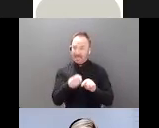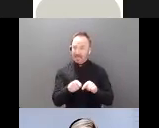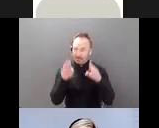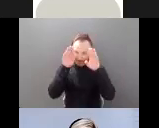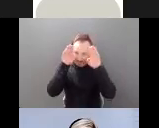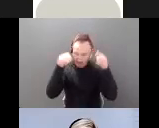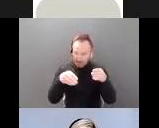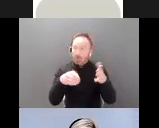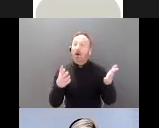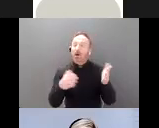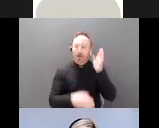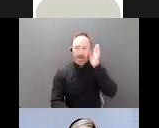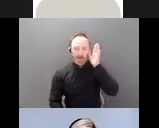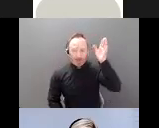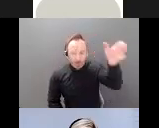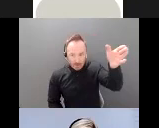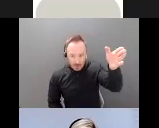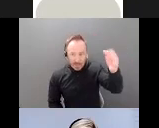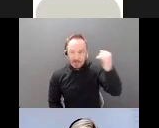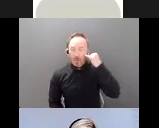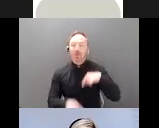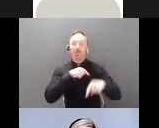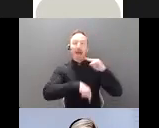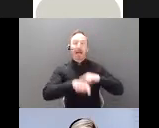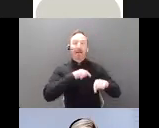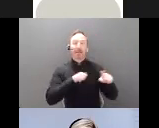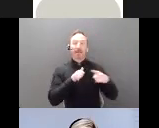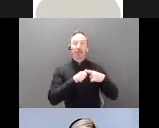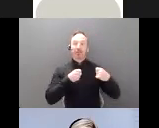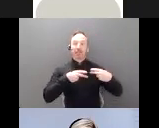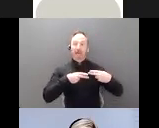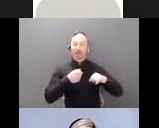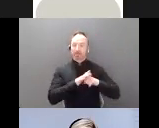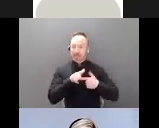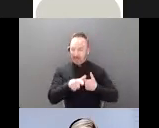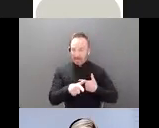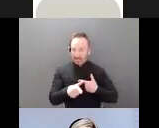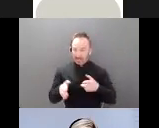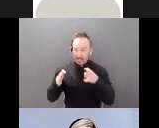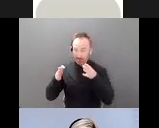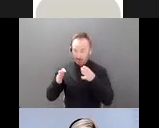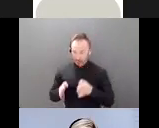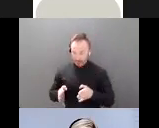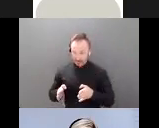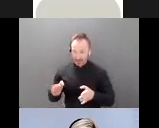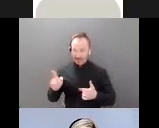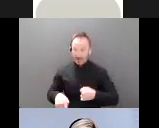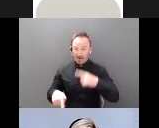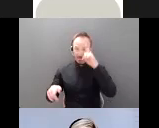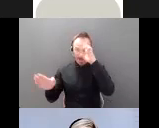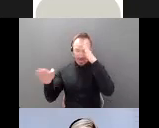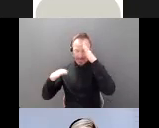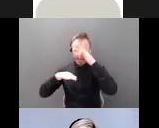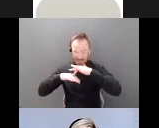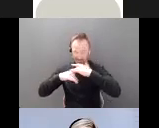focused process where you're really taking the person out of their current mindset and into